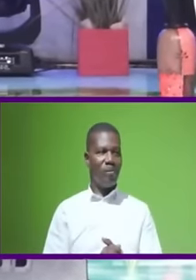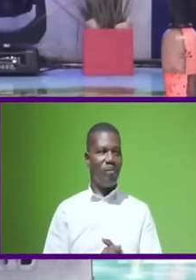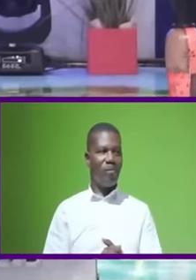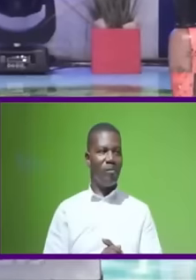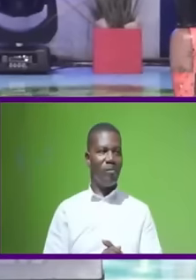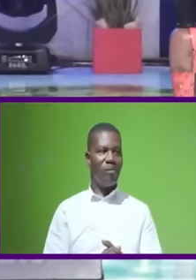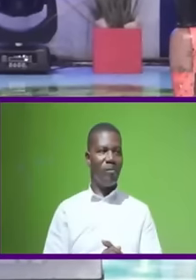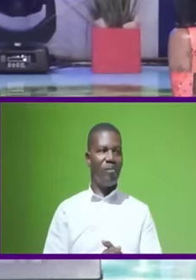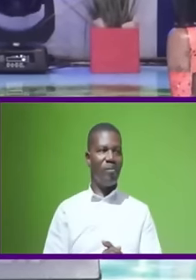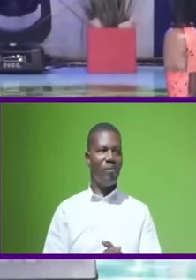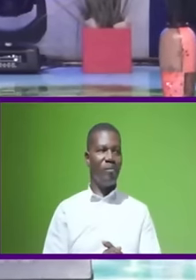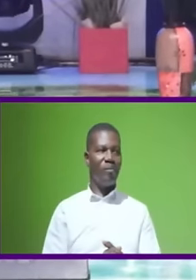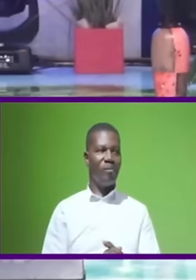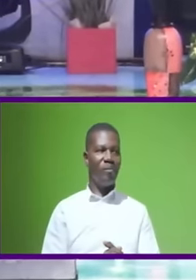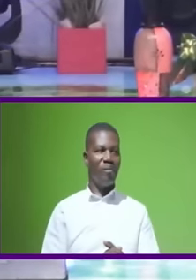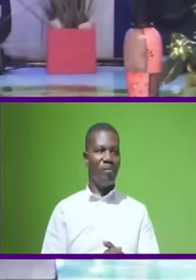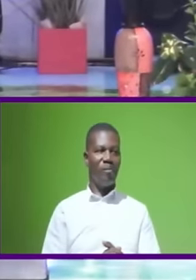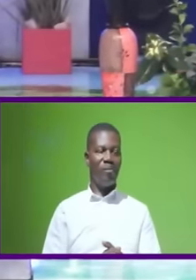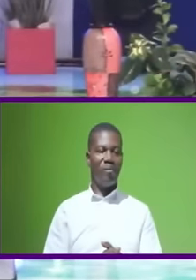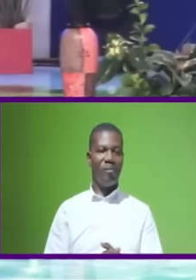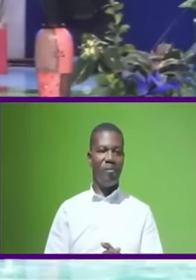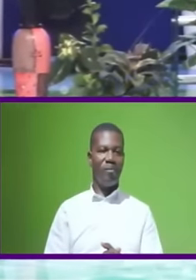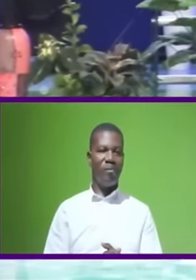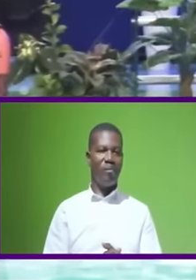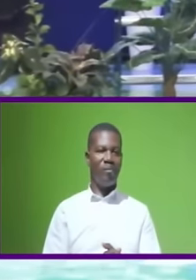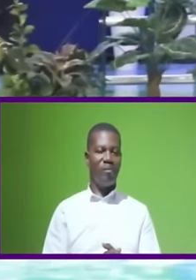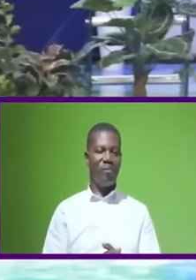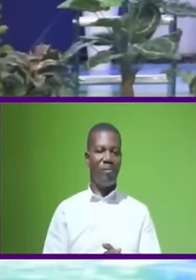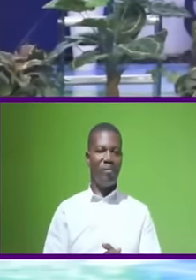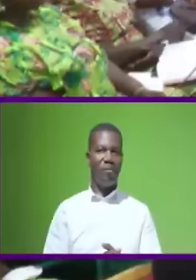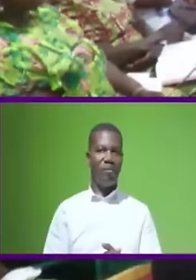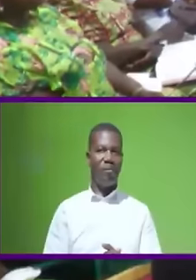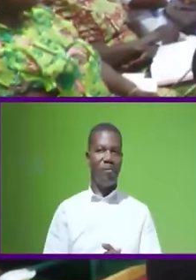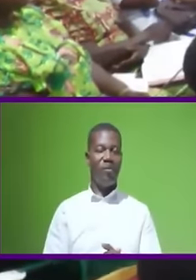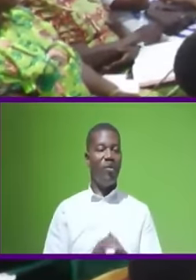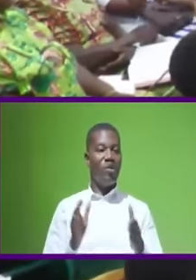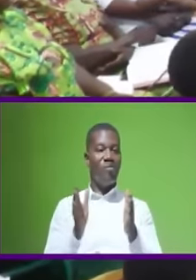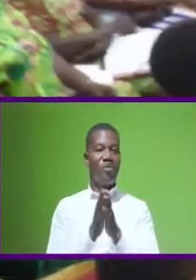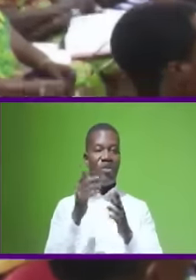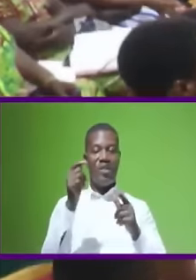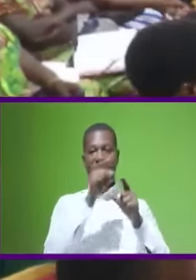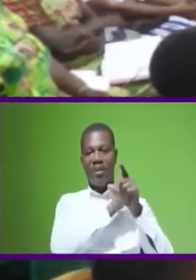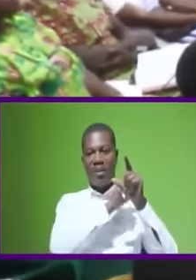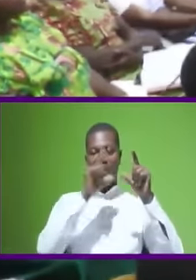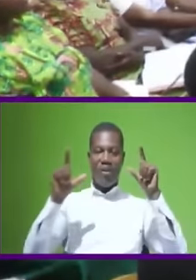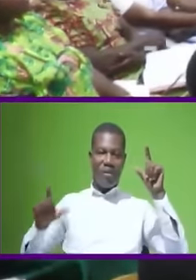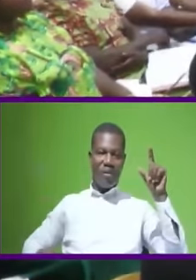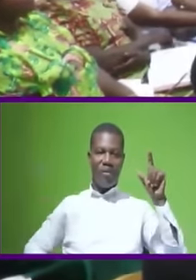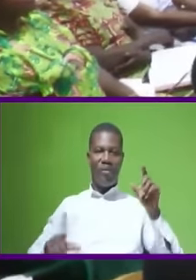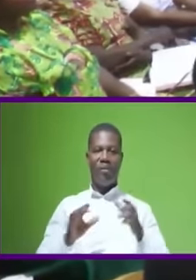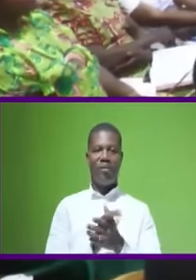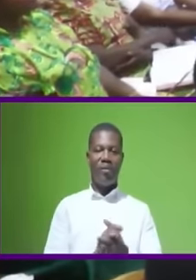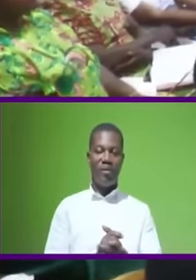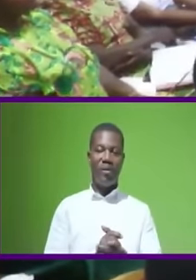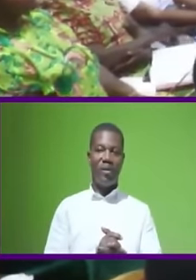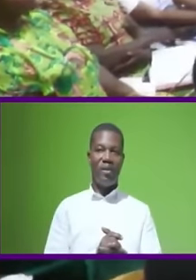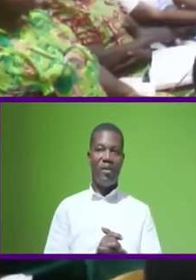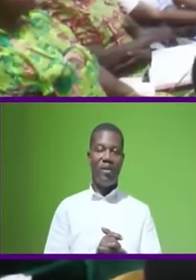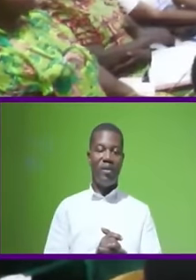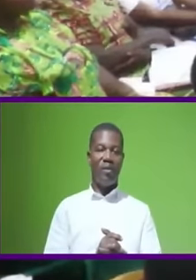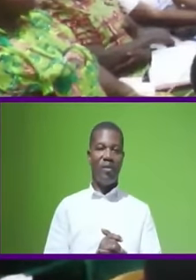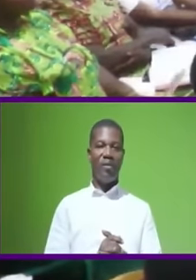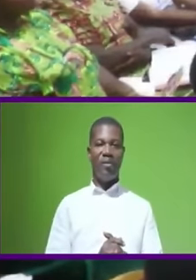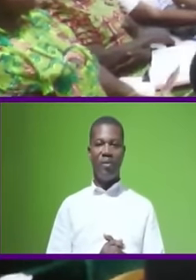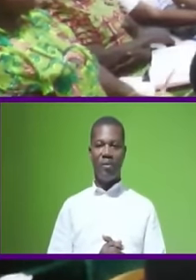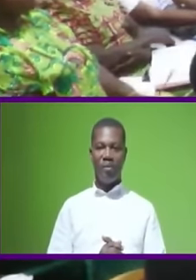For this is all part of my mission. Praise the Lord. Hallelujah. After say business say ya